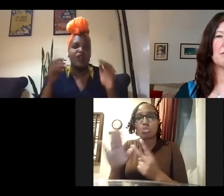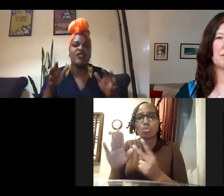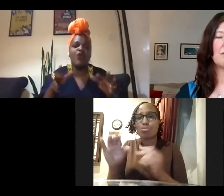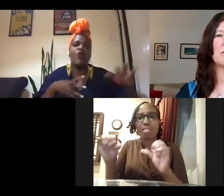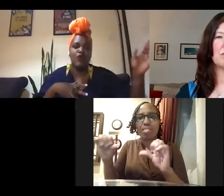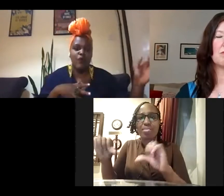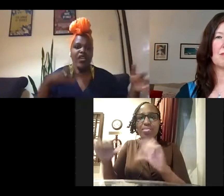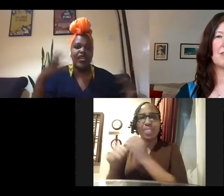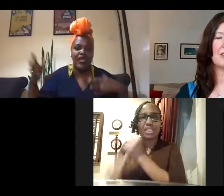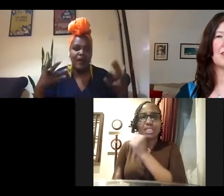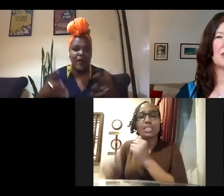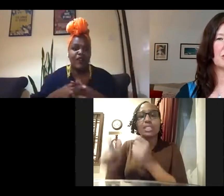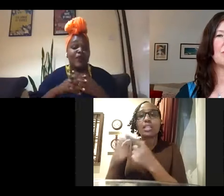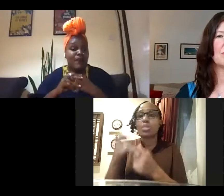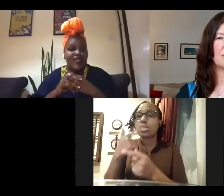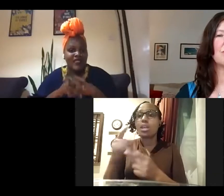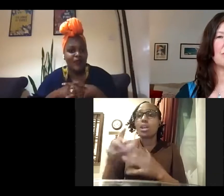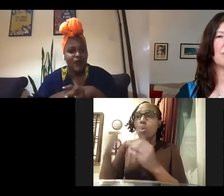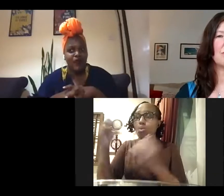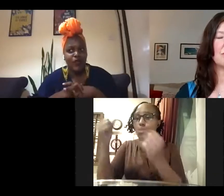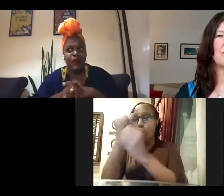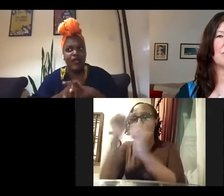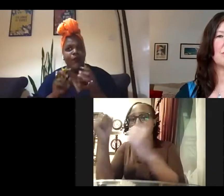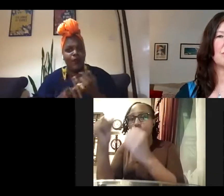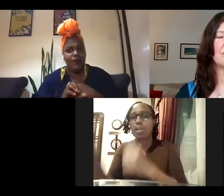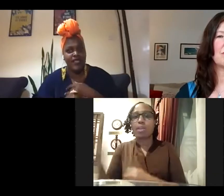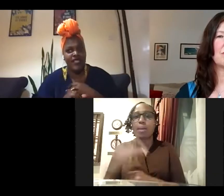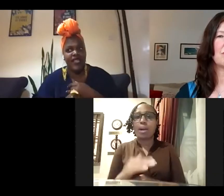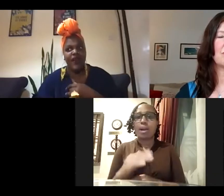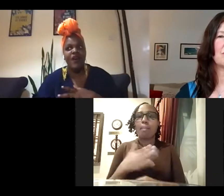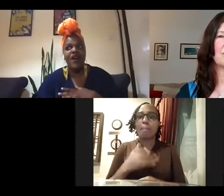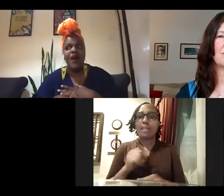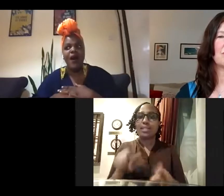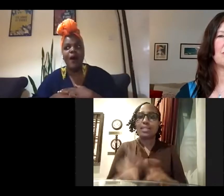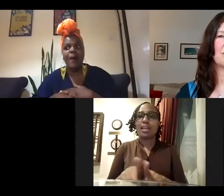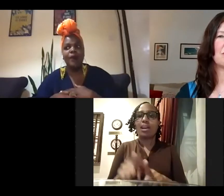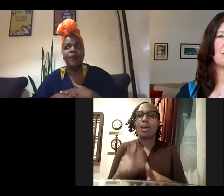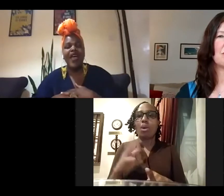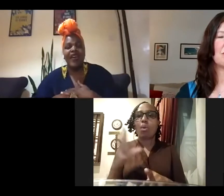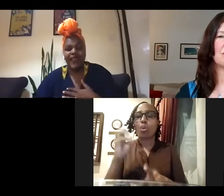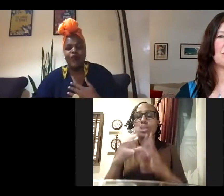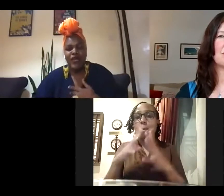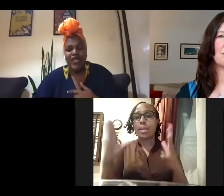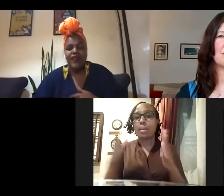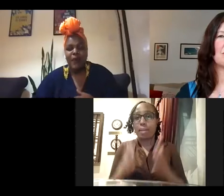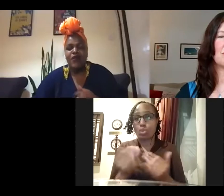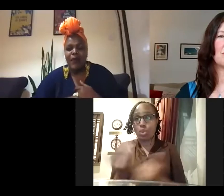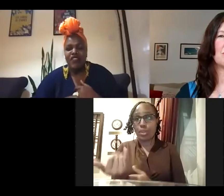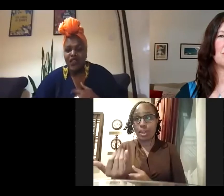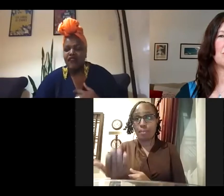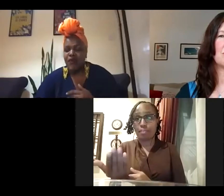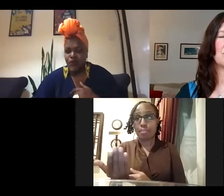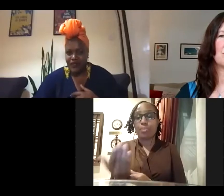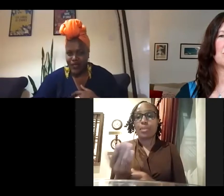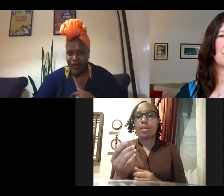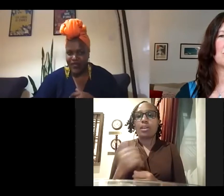head, now get out or go for a walk and come back. So my sister Belinda was a really big person there. I think I'm